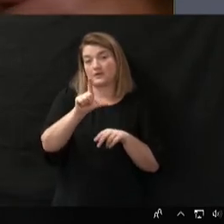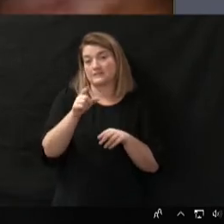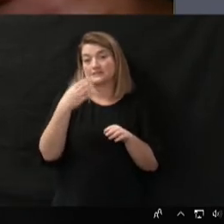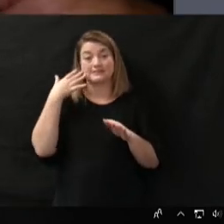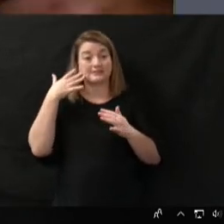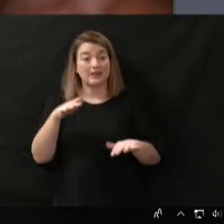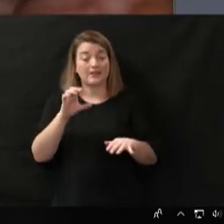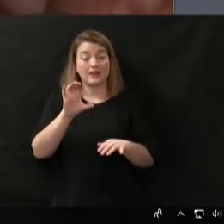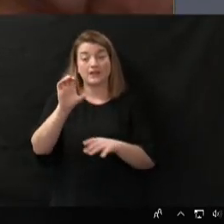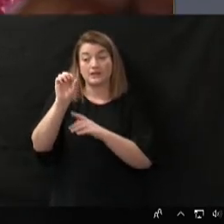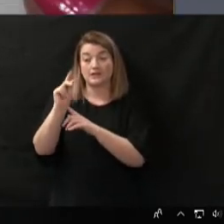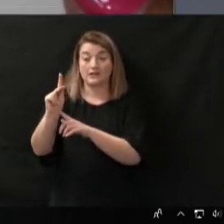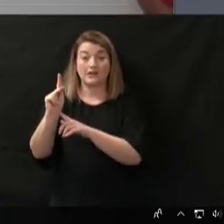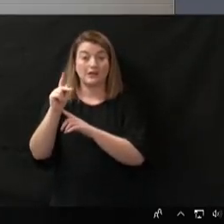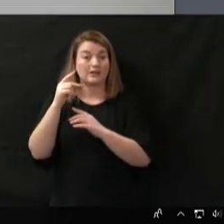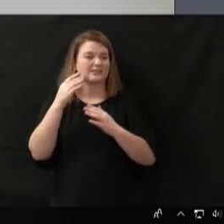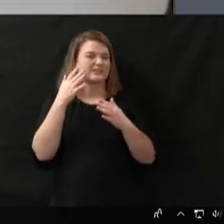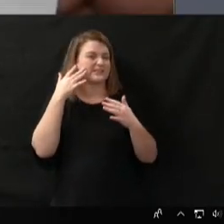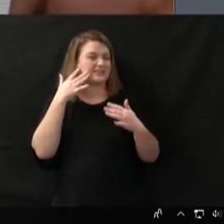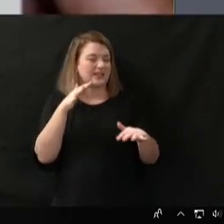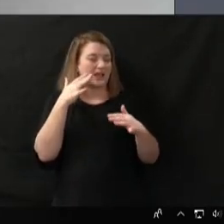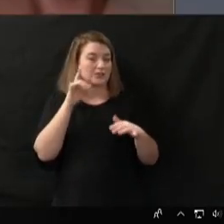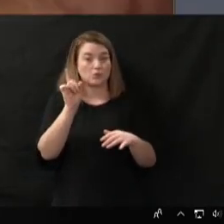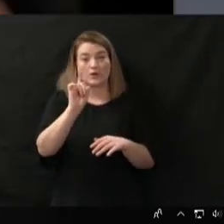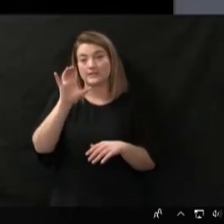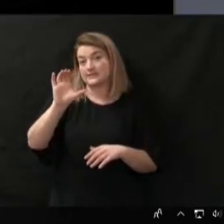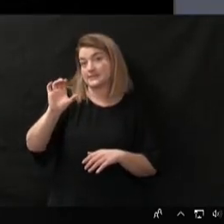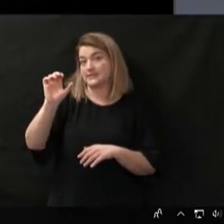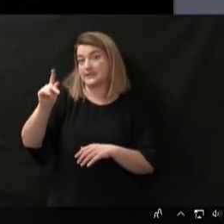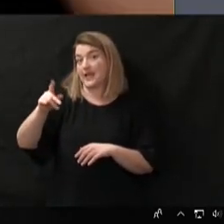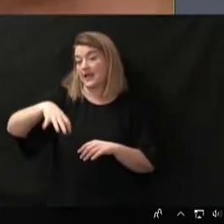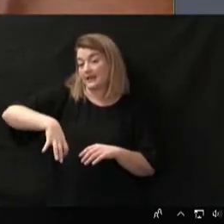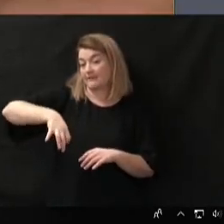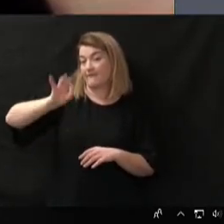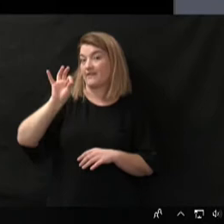end is where ck can be found.